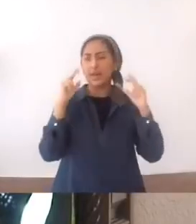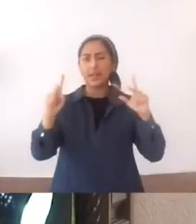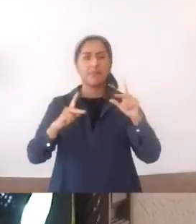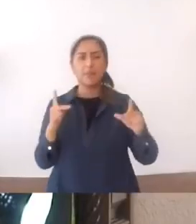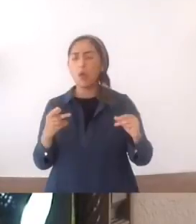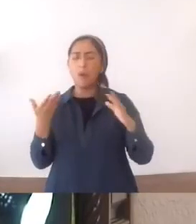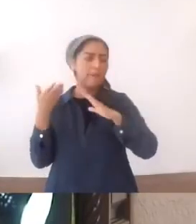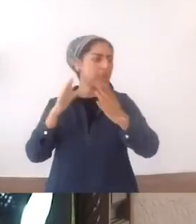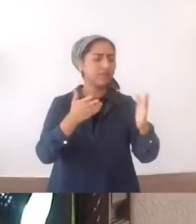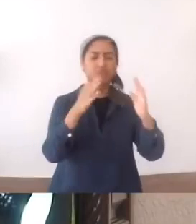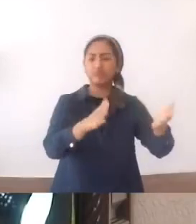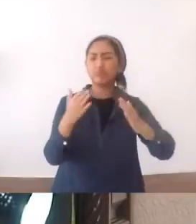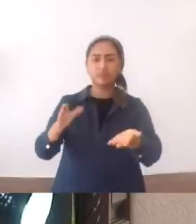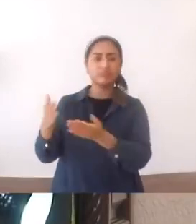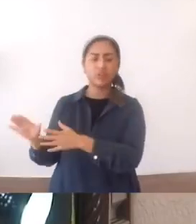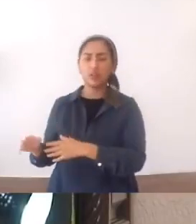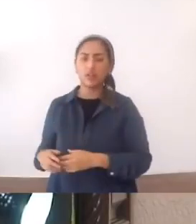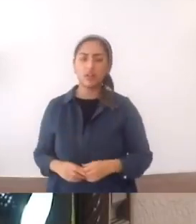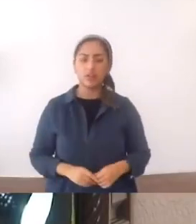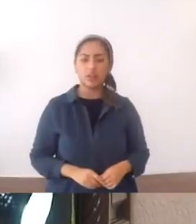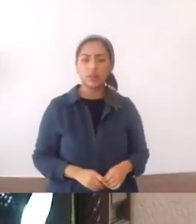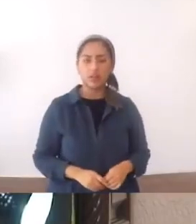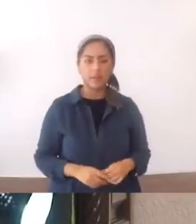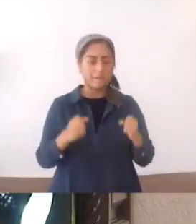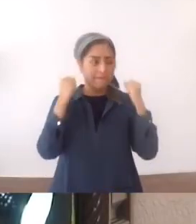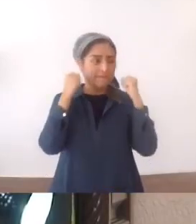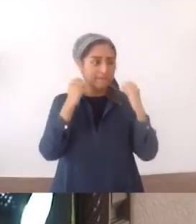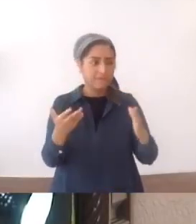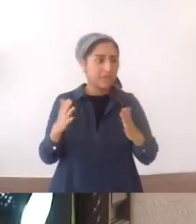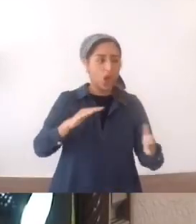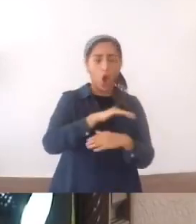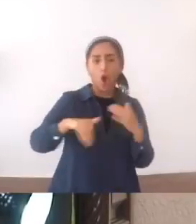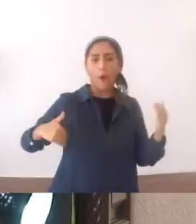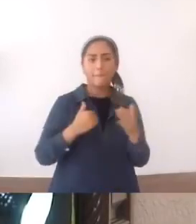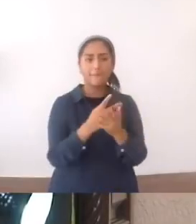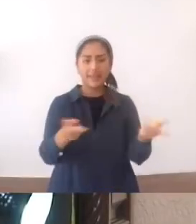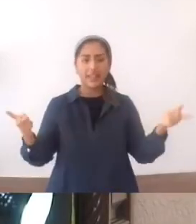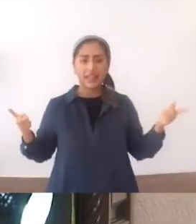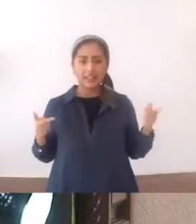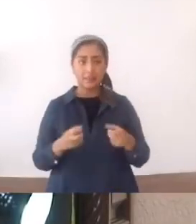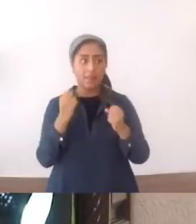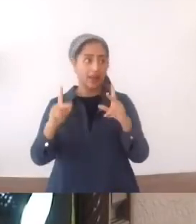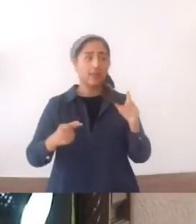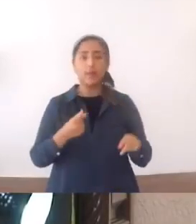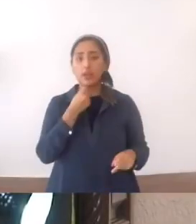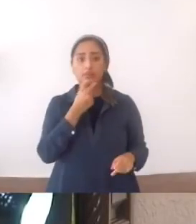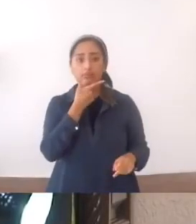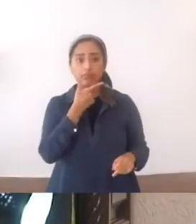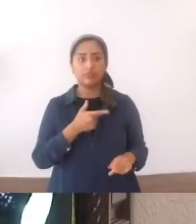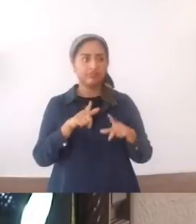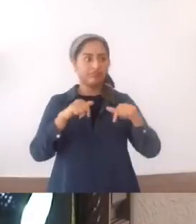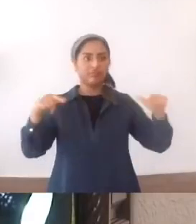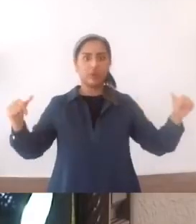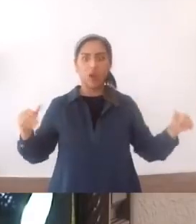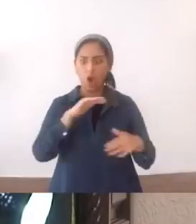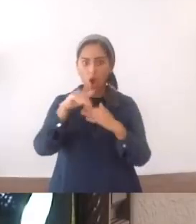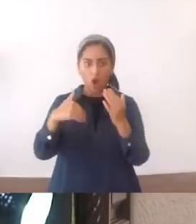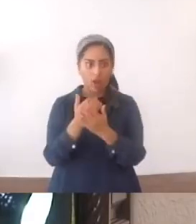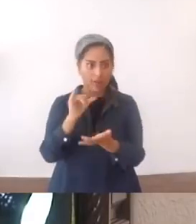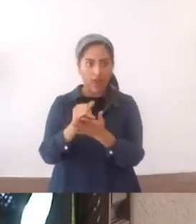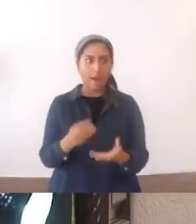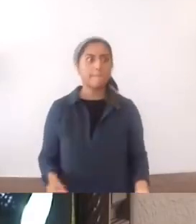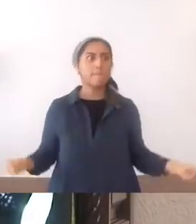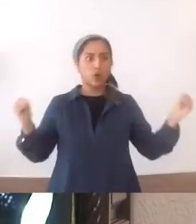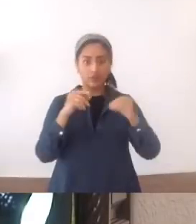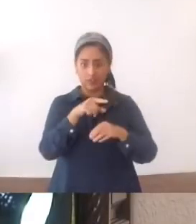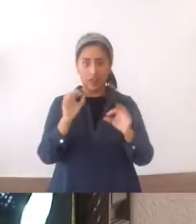What about the ¿El violence? derramamiento de sangre? When they shed ¿Muerte blood, por todos lados? death everywhere, ¿La sodomía? sodomy,